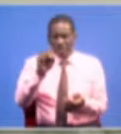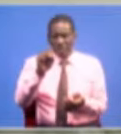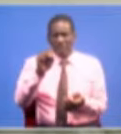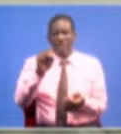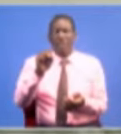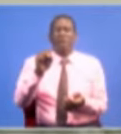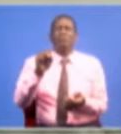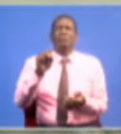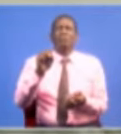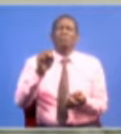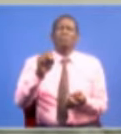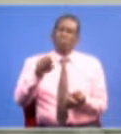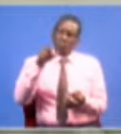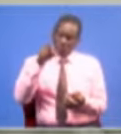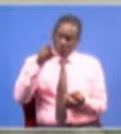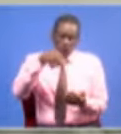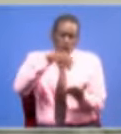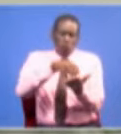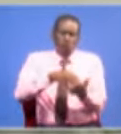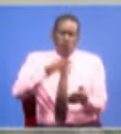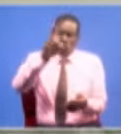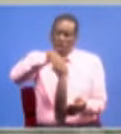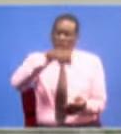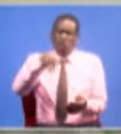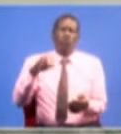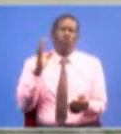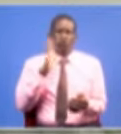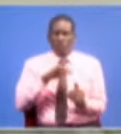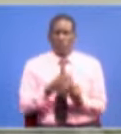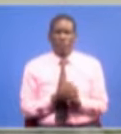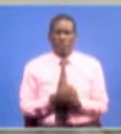secretaries is hereby suspended.